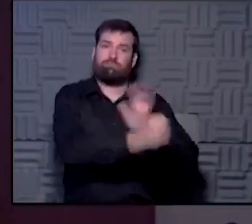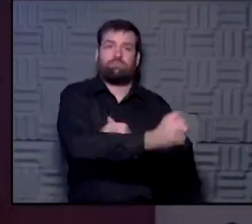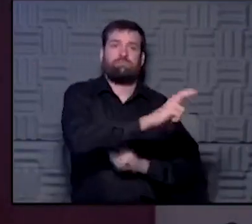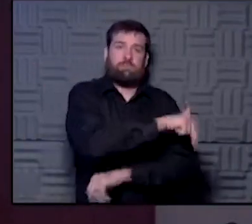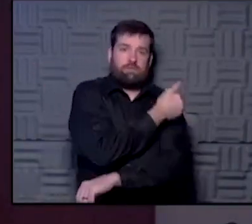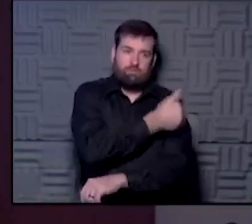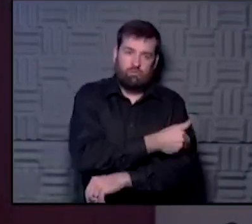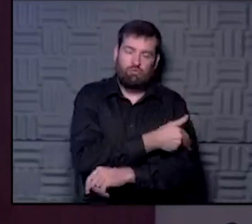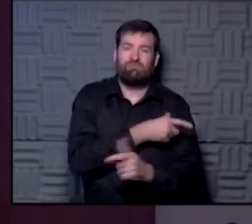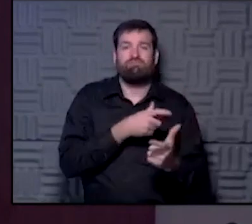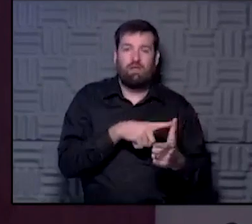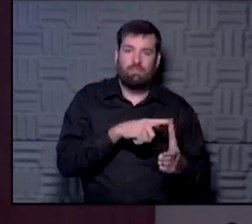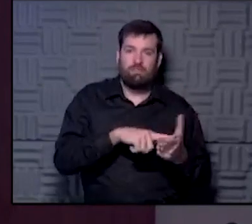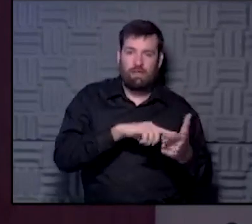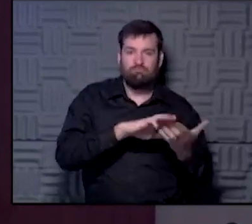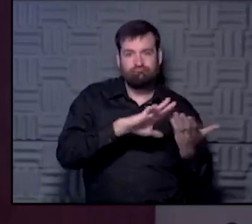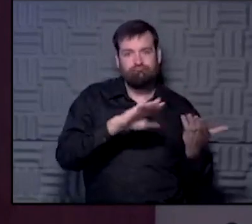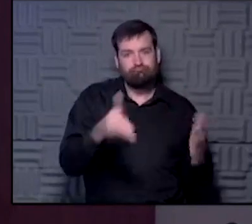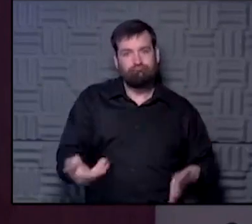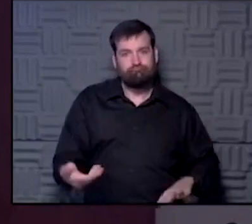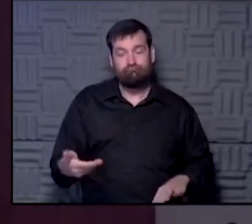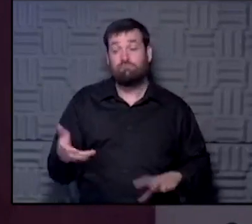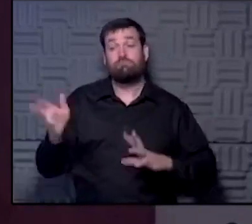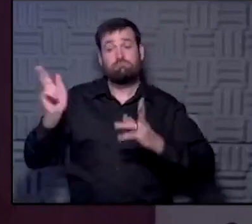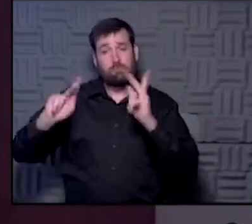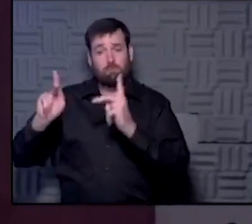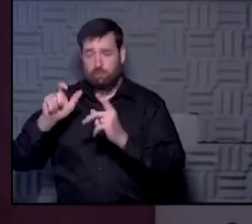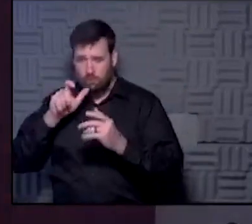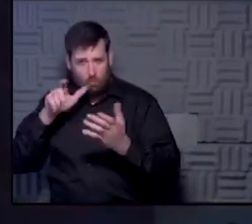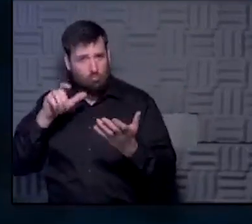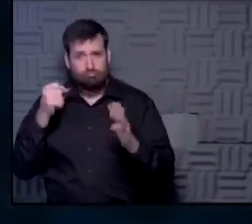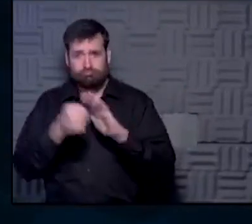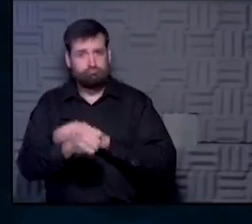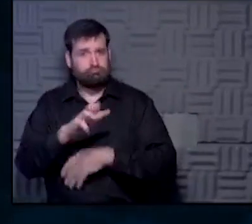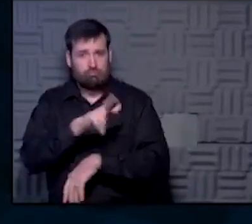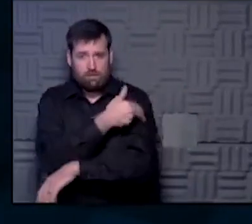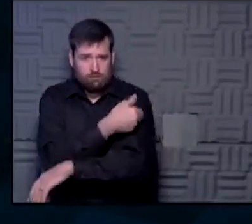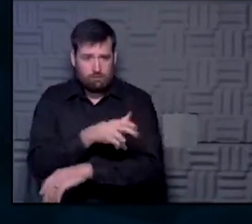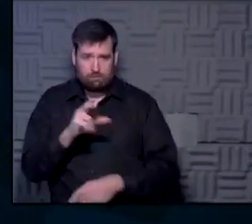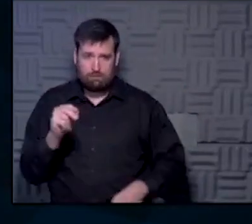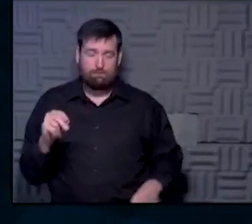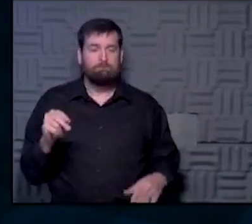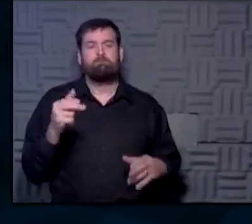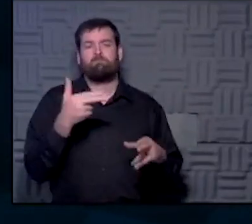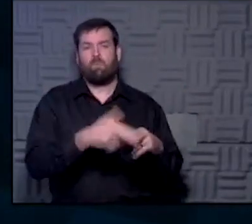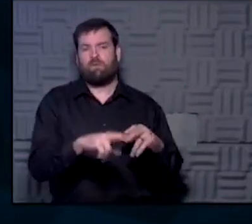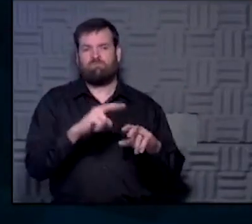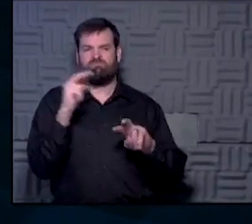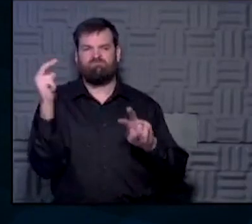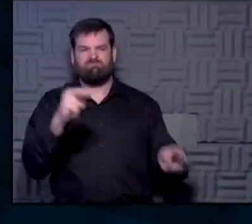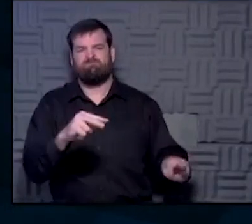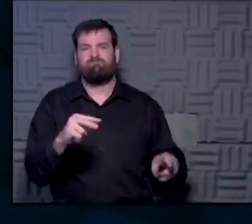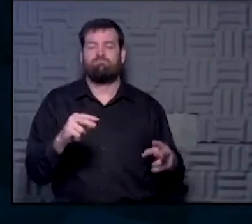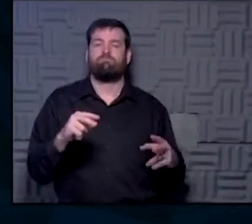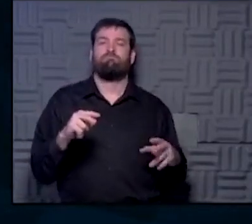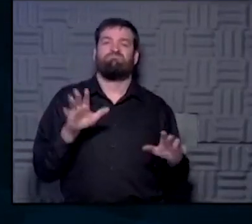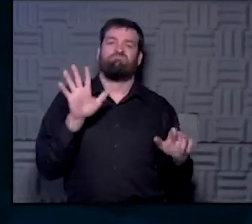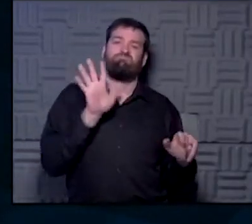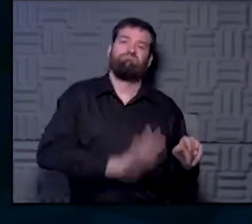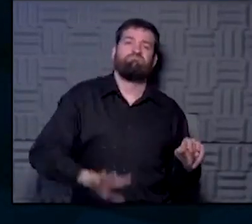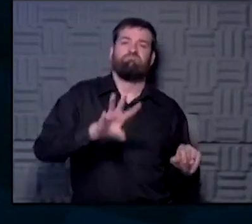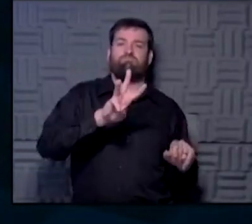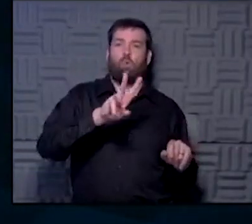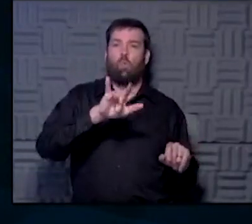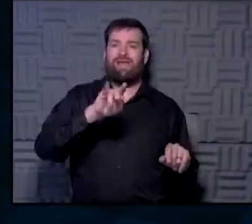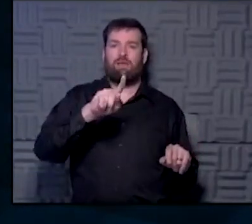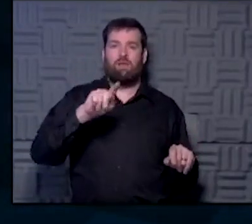who then end up into mortality. So there are folks who don't end up in hospital. Just quickly to show you kind of a distribution geographically for Wyandotte